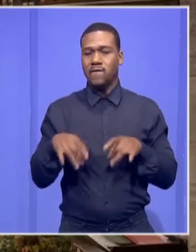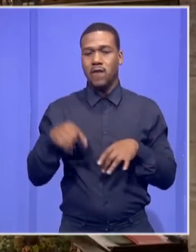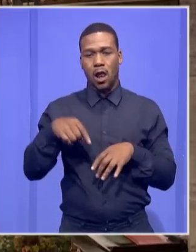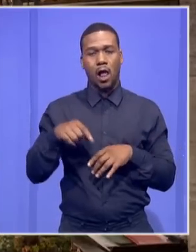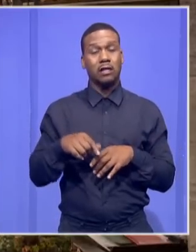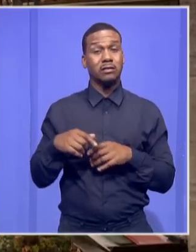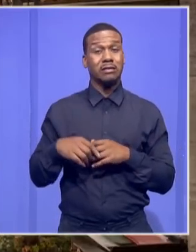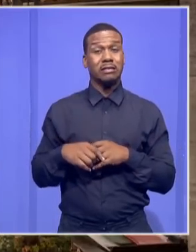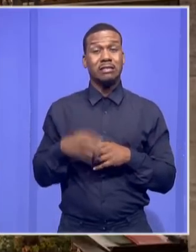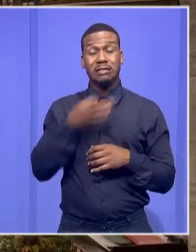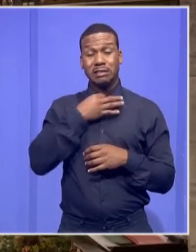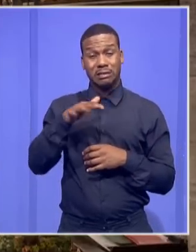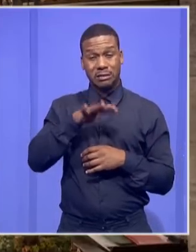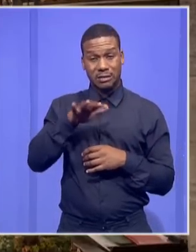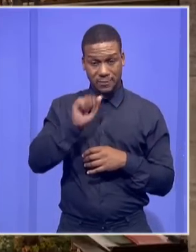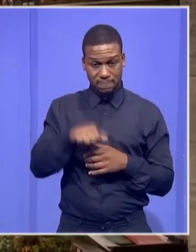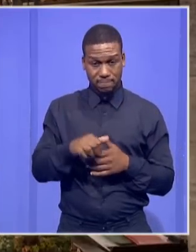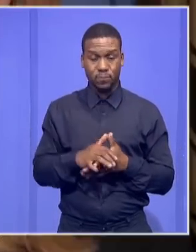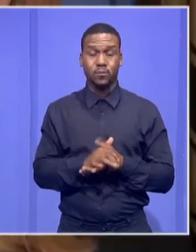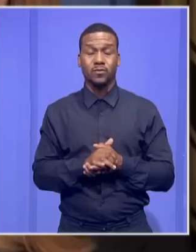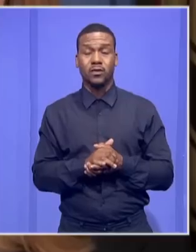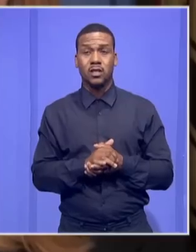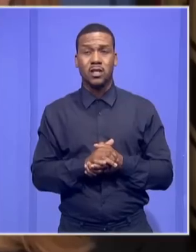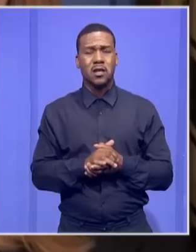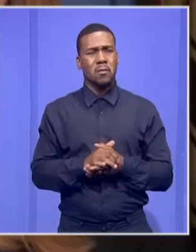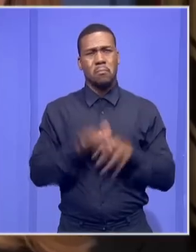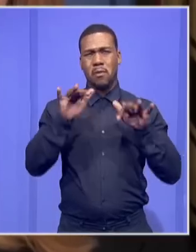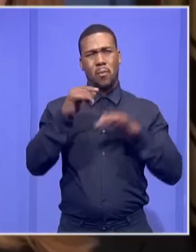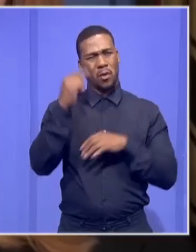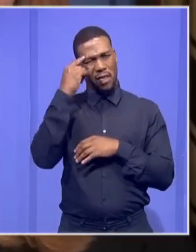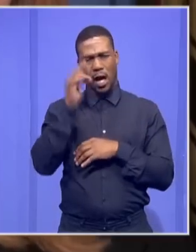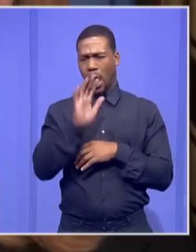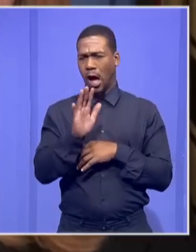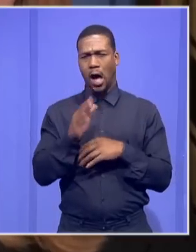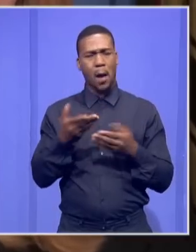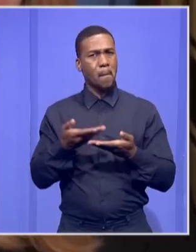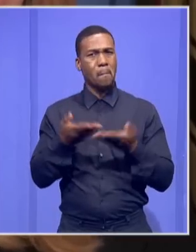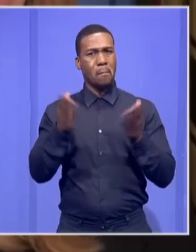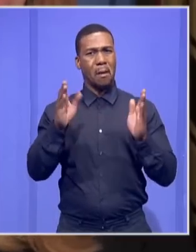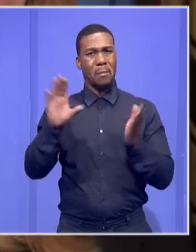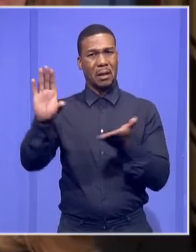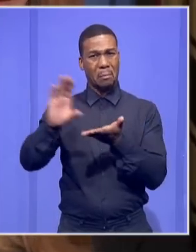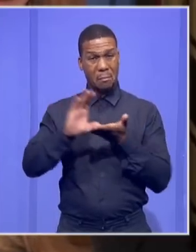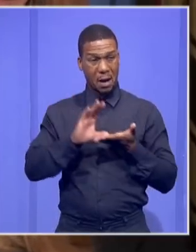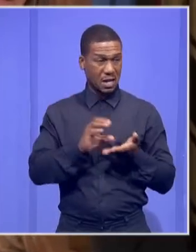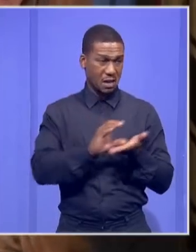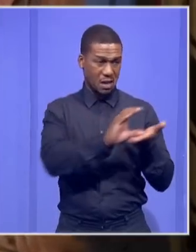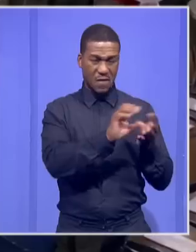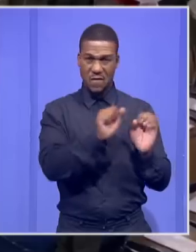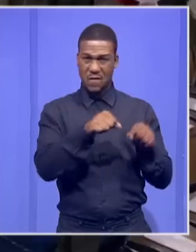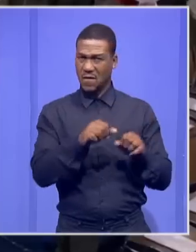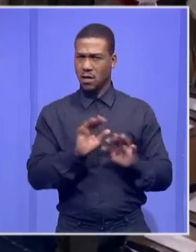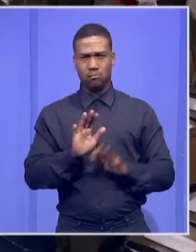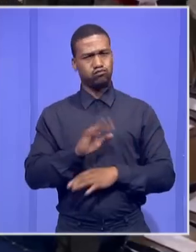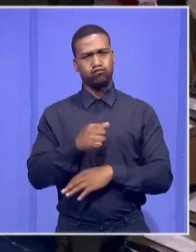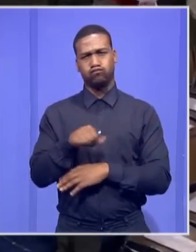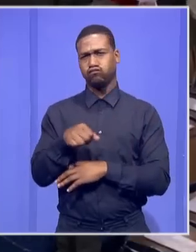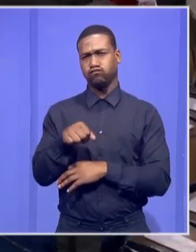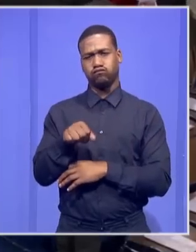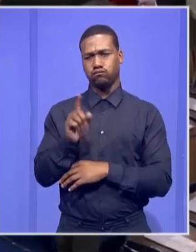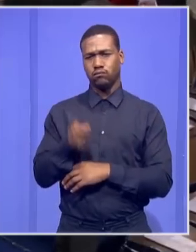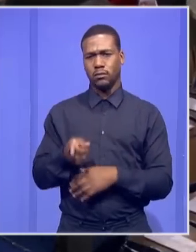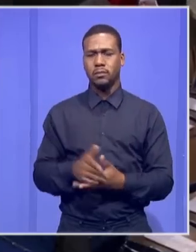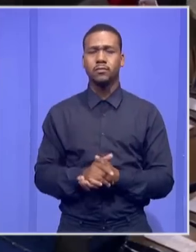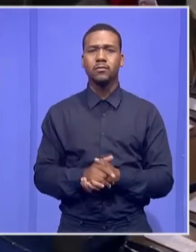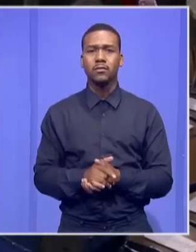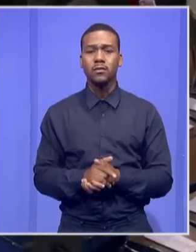well, actually, there needs to be no public money spent on an unelected head of state. We've heard this morning, actually, that the head of the